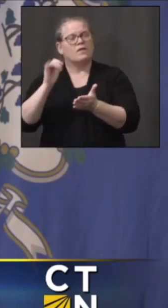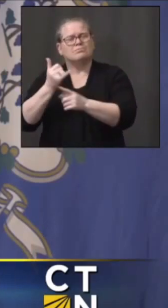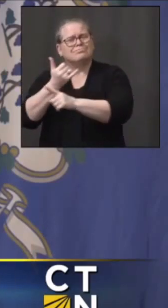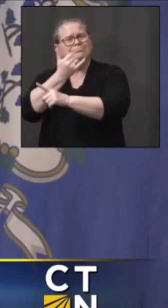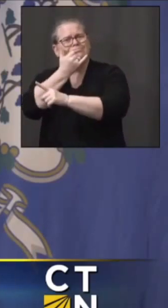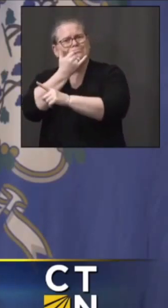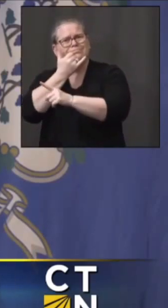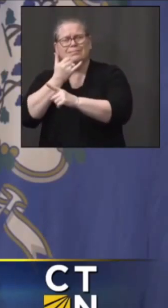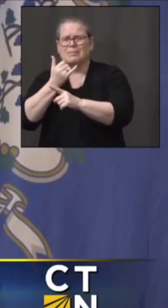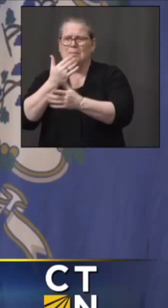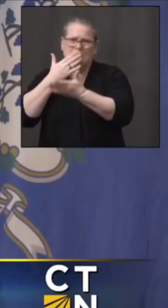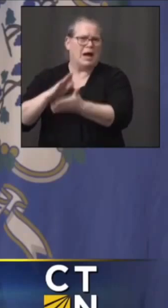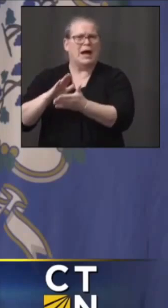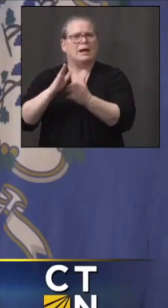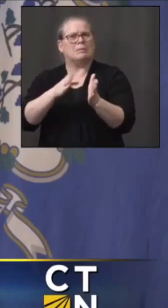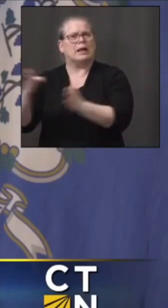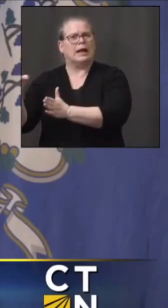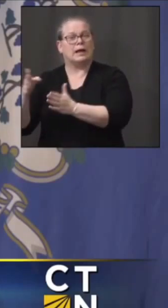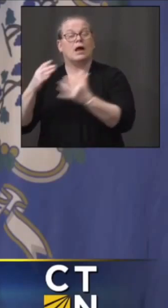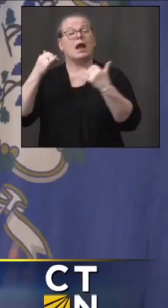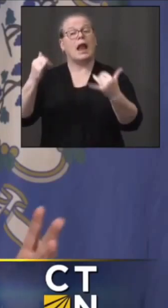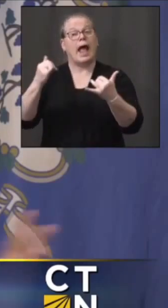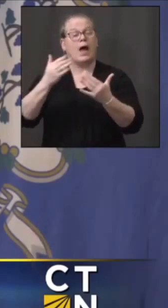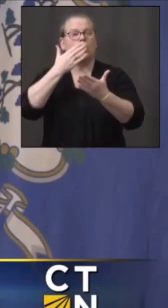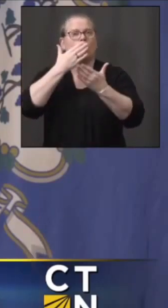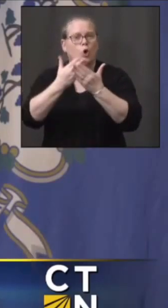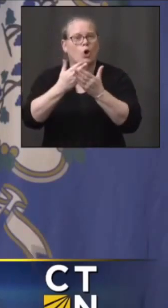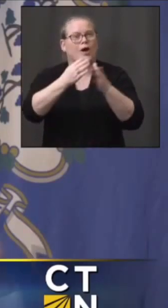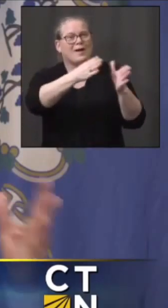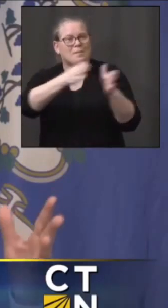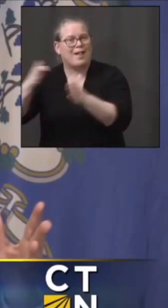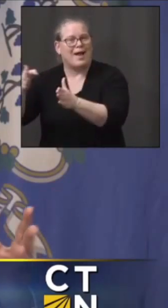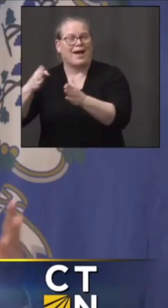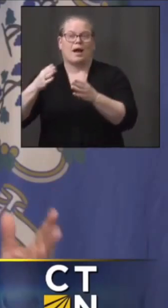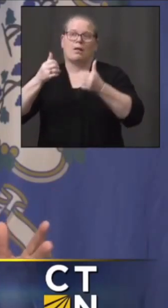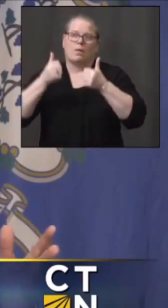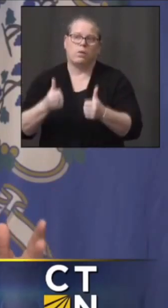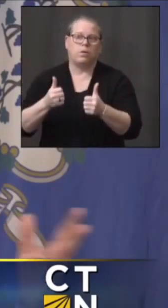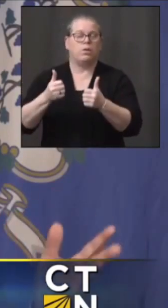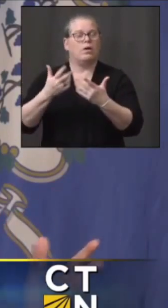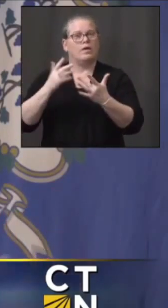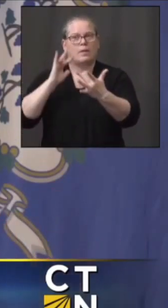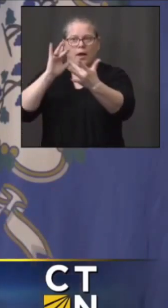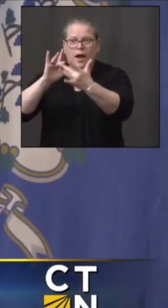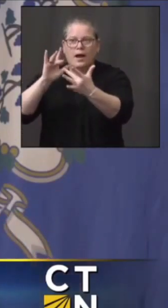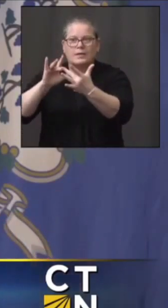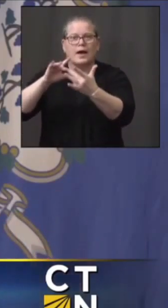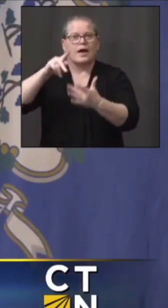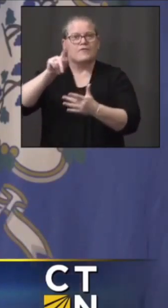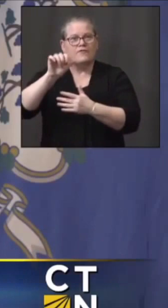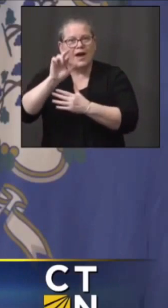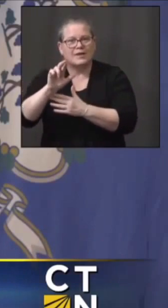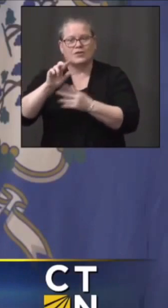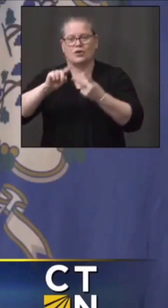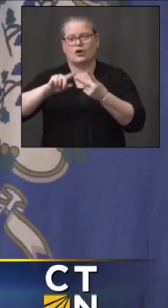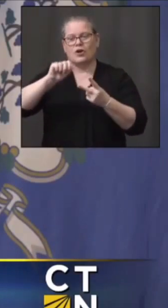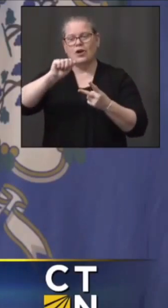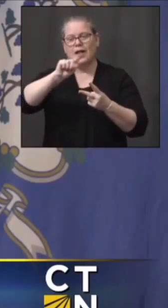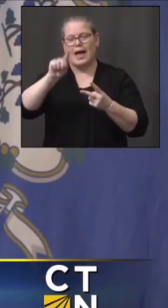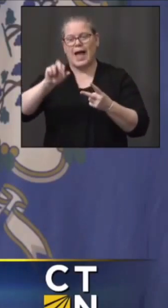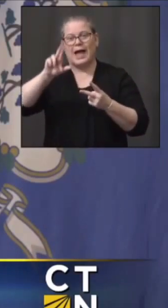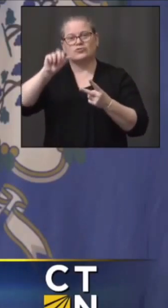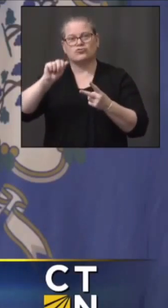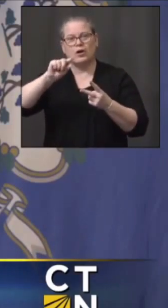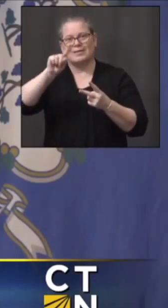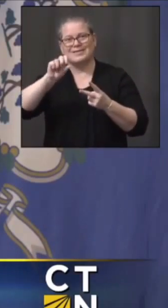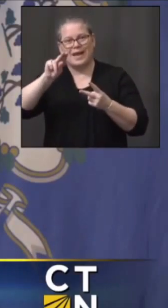Moderna, AstraZeneca, if they're coming along as well. They've got a way to get this distributed to each of the 50 states plus the